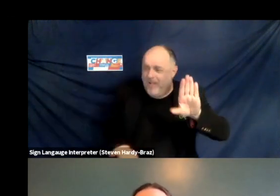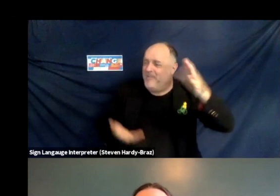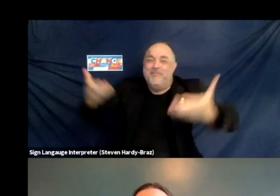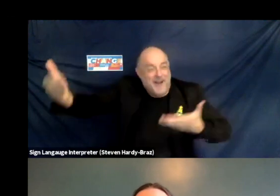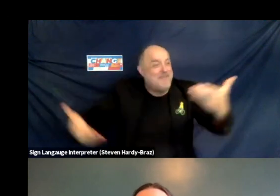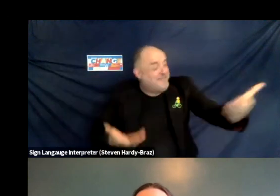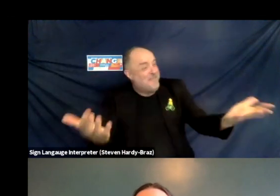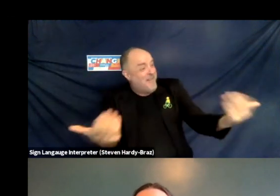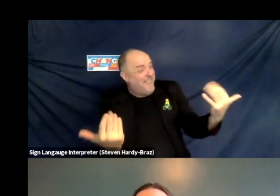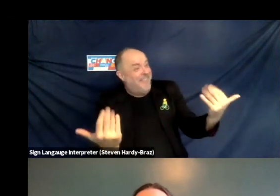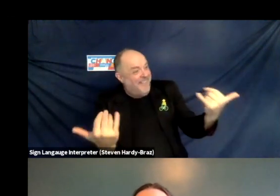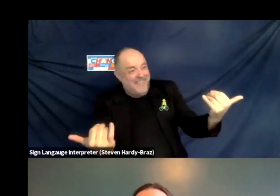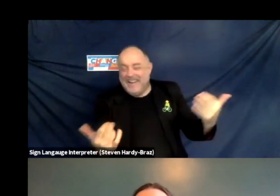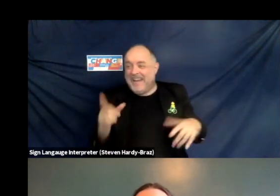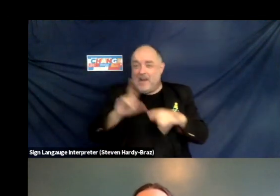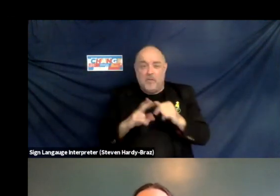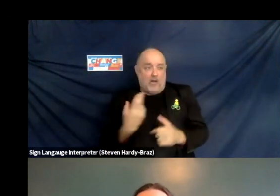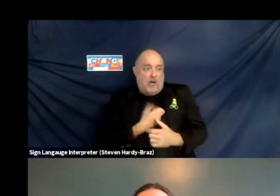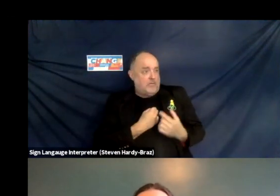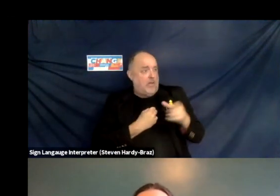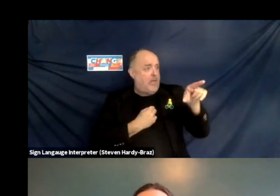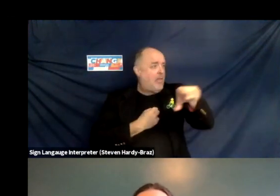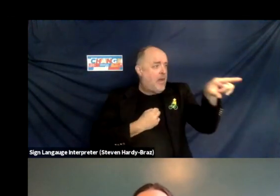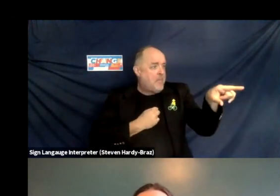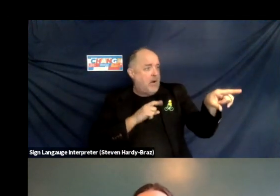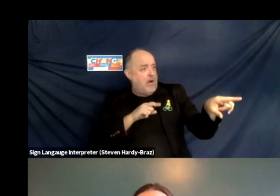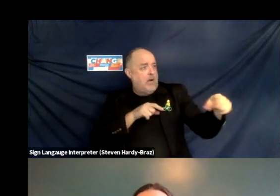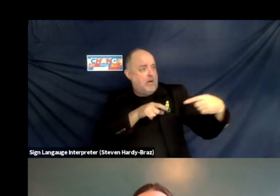it can't just be that us versus them thing. It has to be much more big tent.